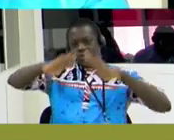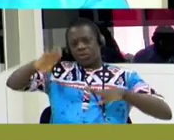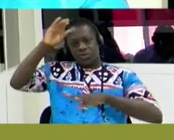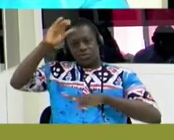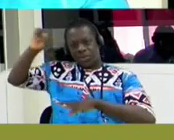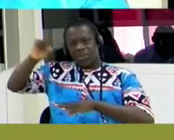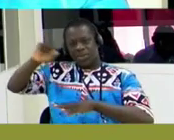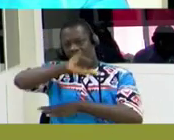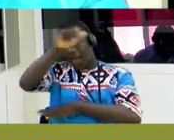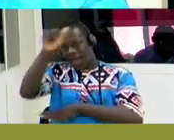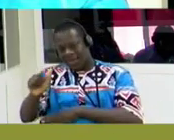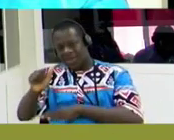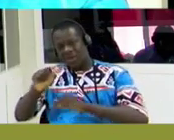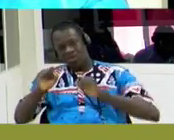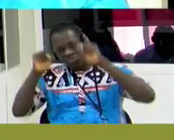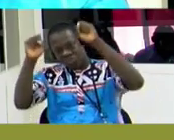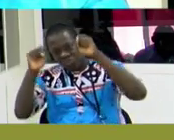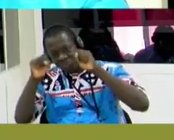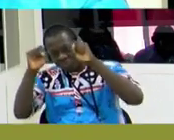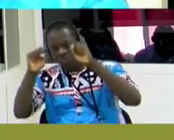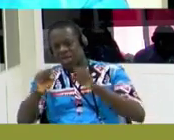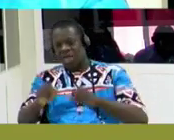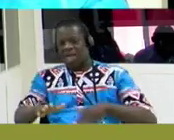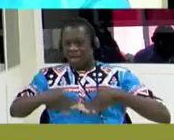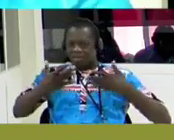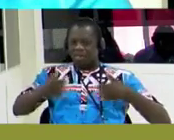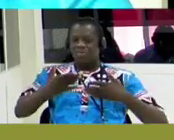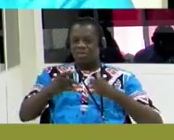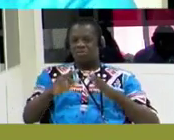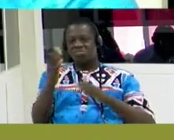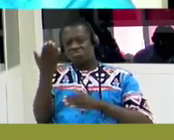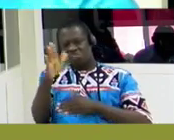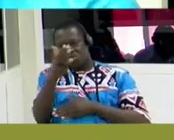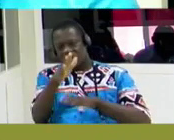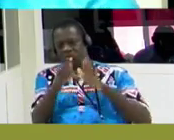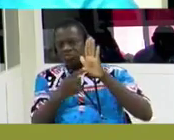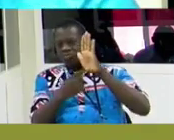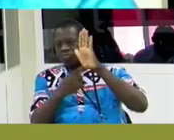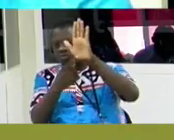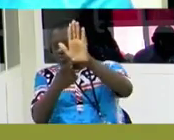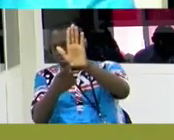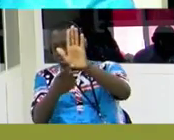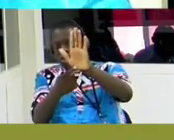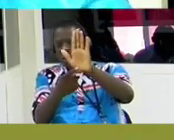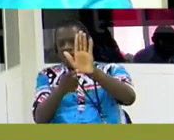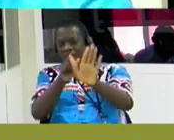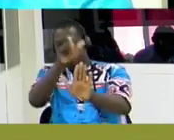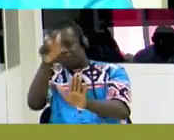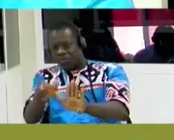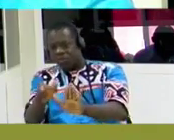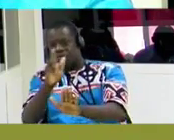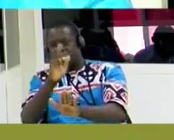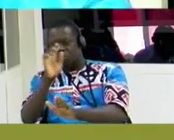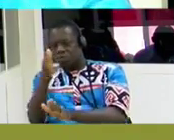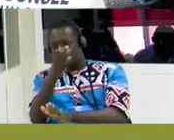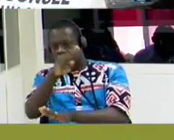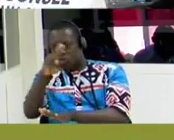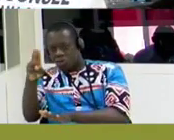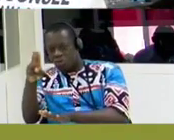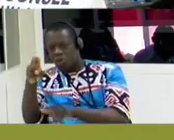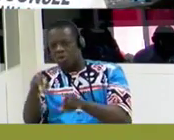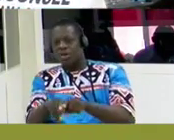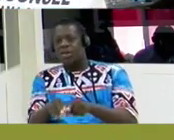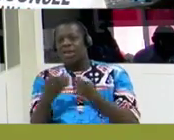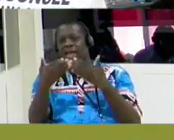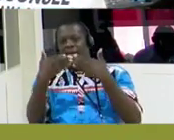celebrating. Mm. Did they indicate to you, those of you who did not go, did they indicate to you what